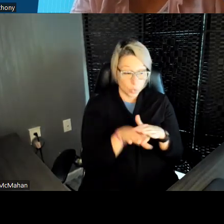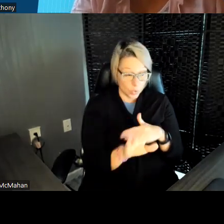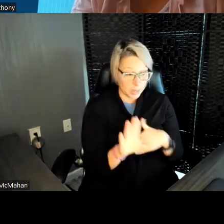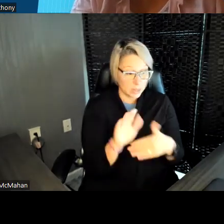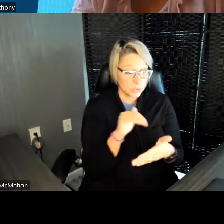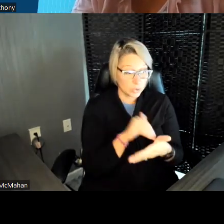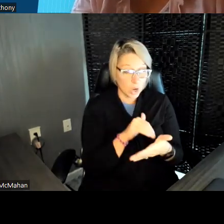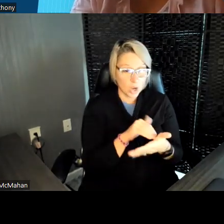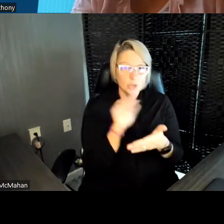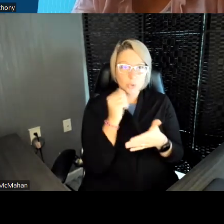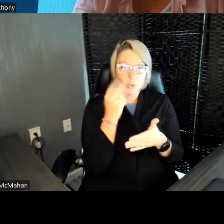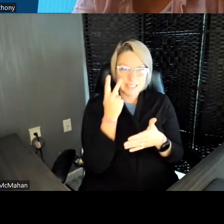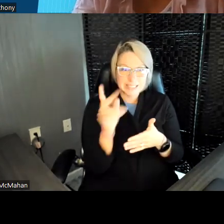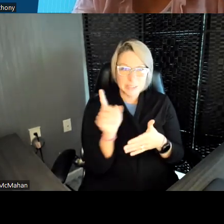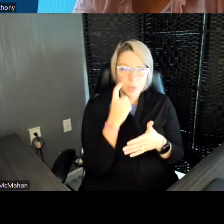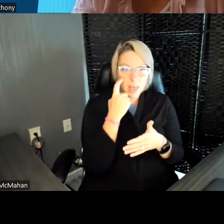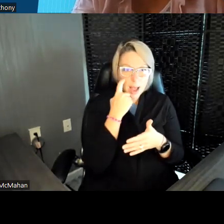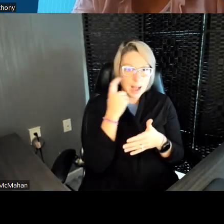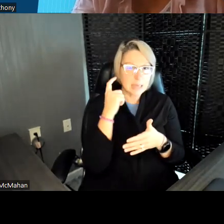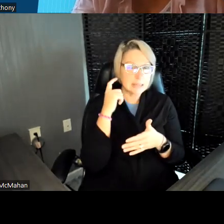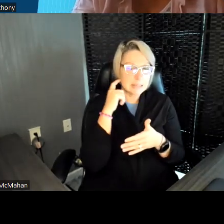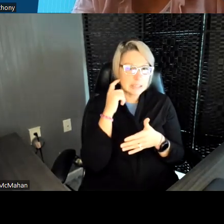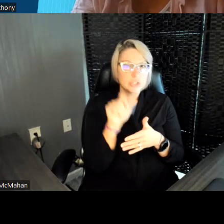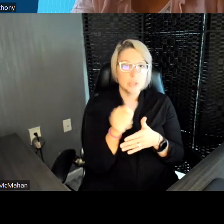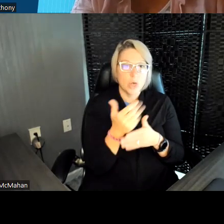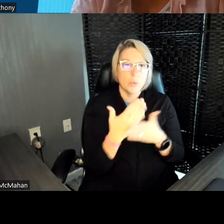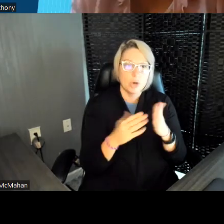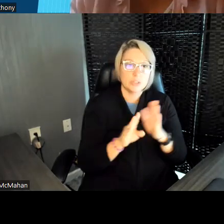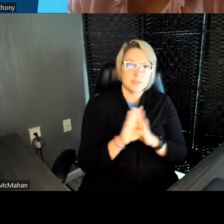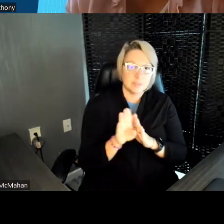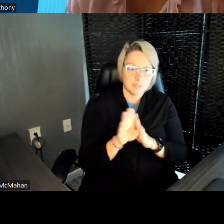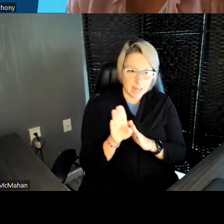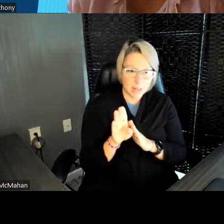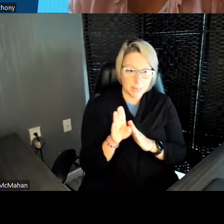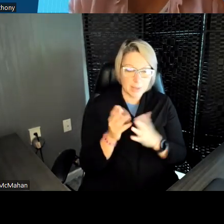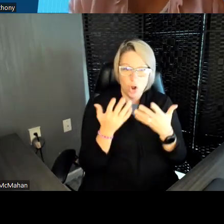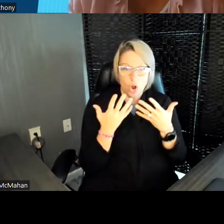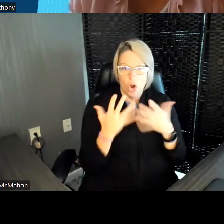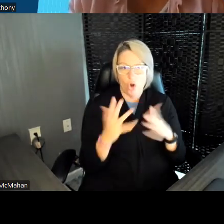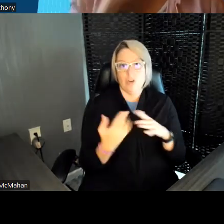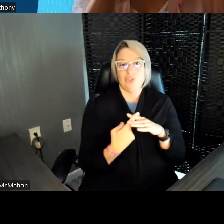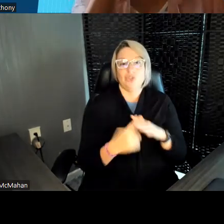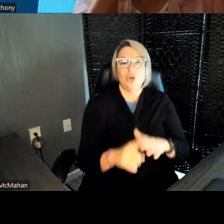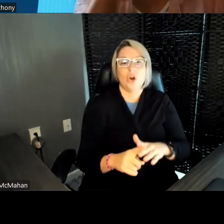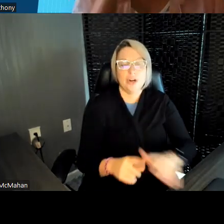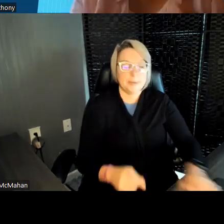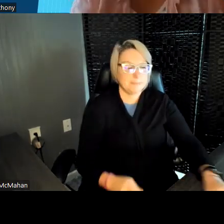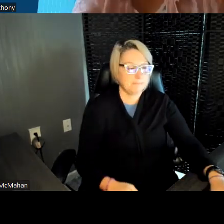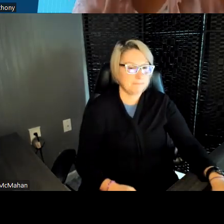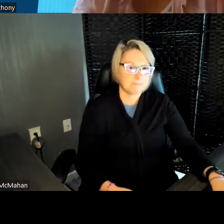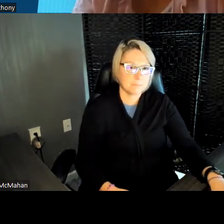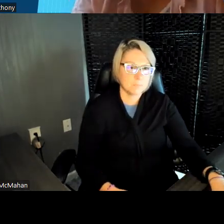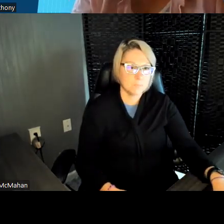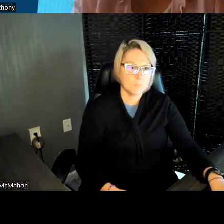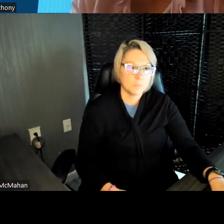where the eyes and the ears, as well as other aspects of development are that have already really started. This other